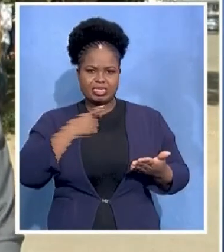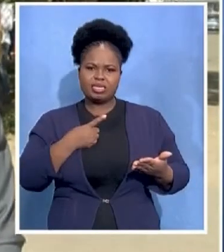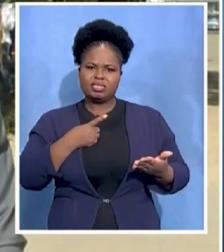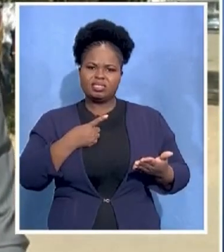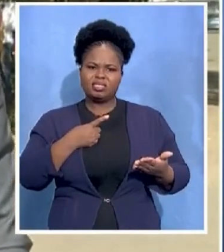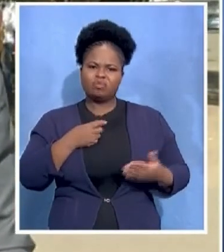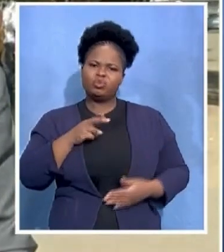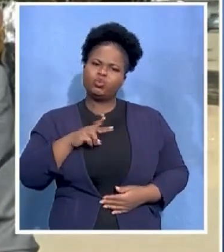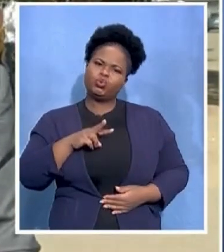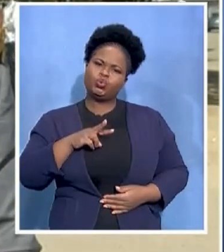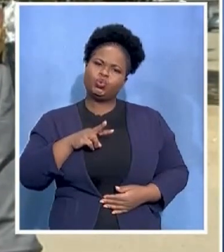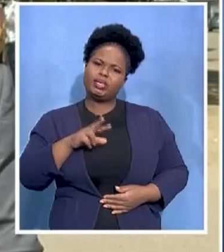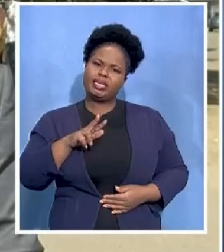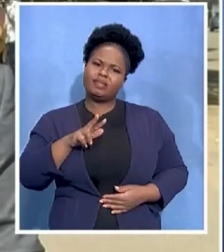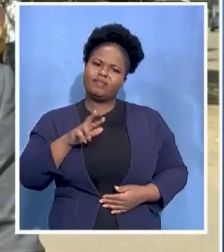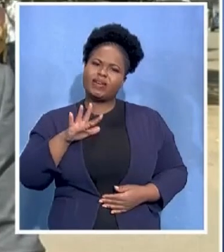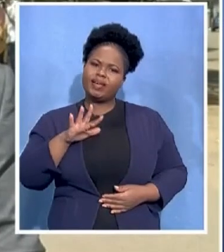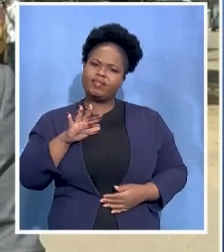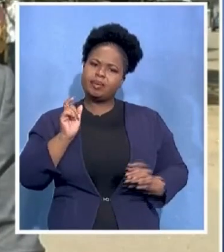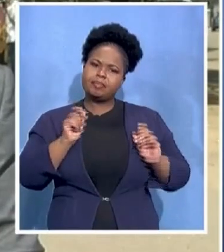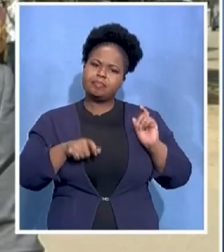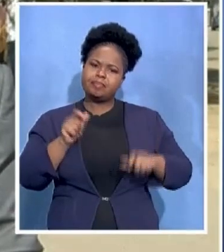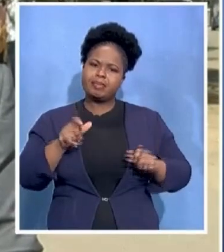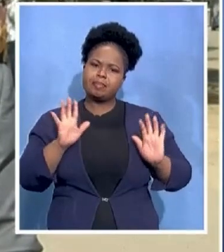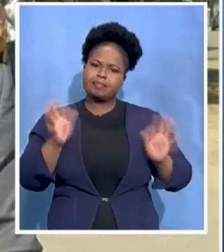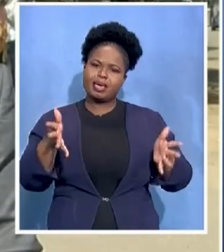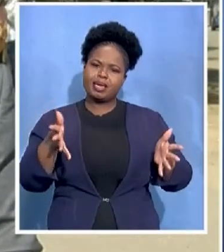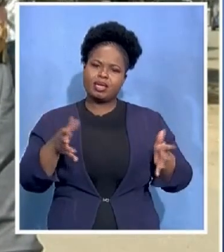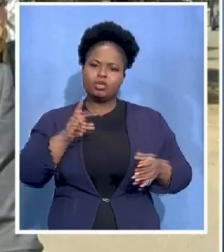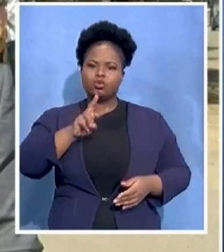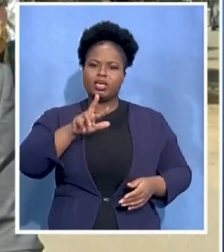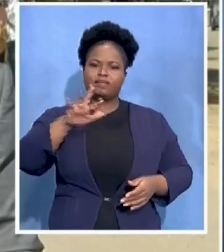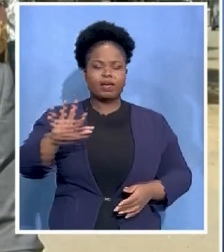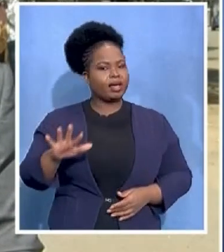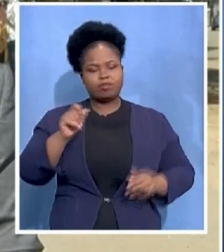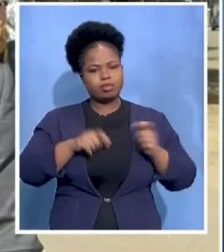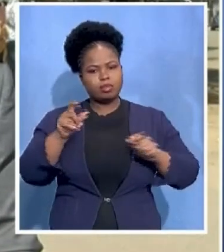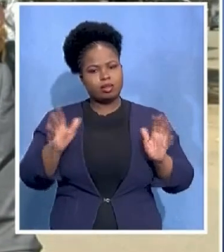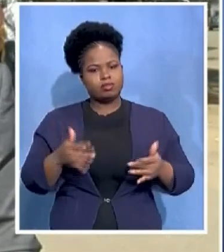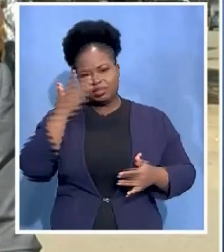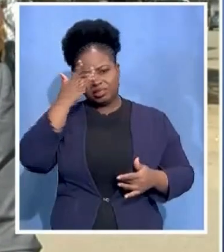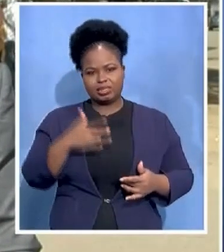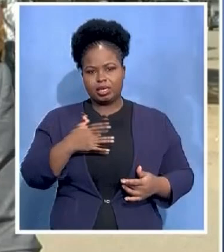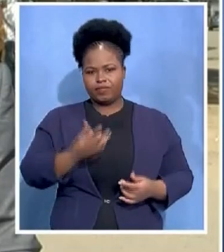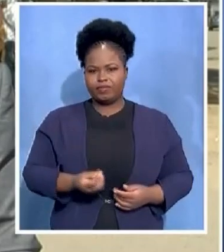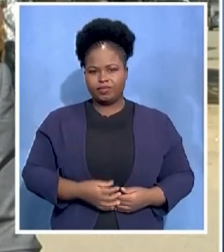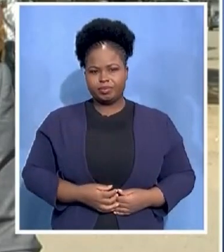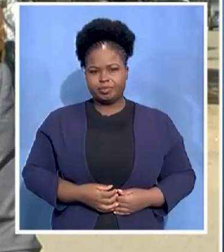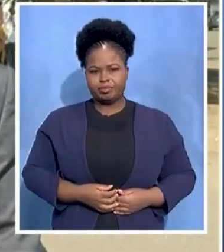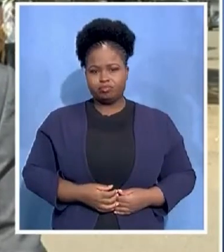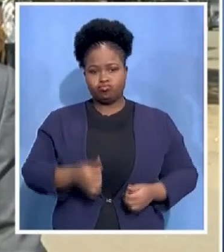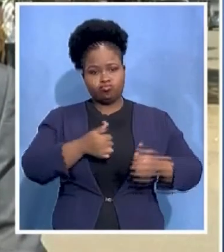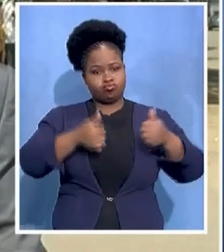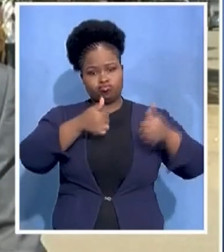285 active cases, 285. What are officials, medical experts, attributing this